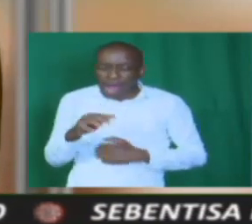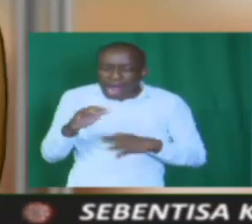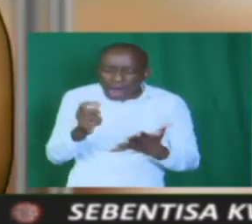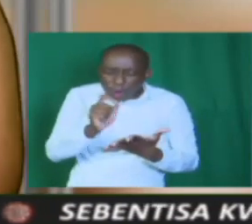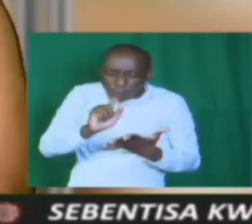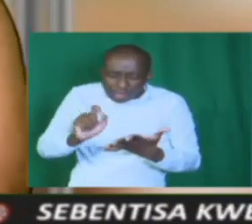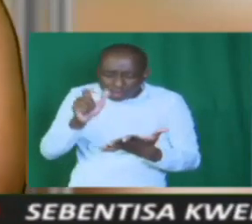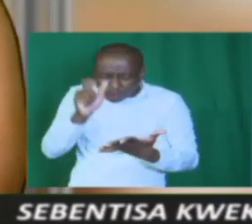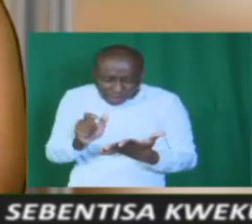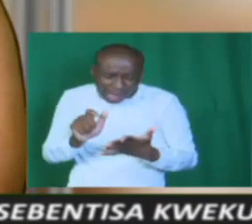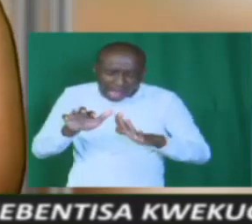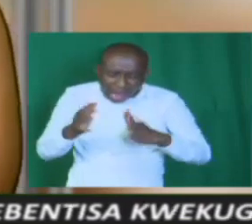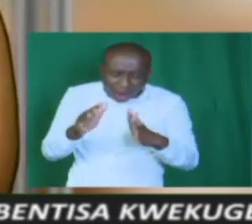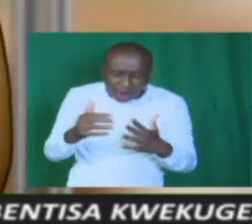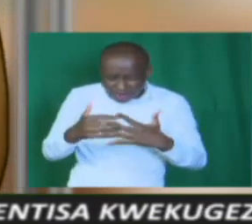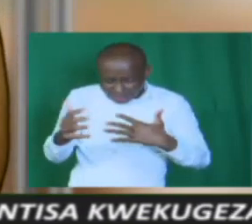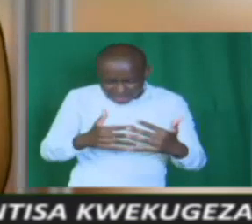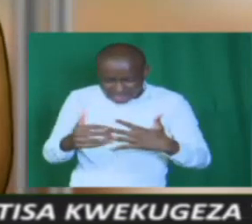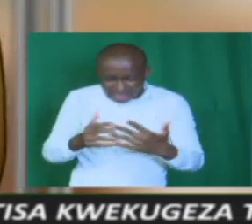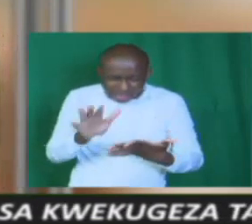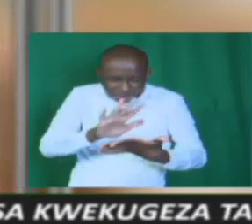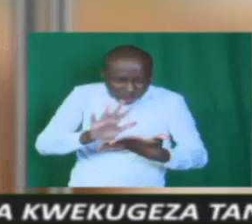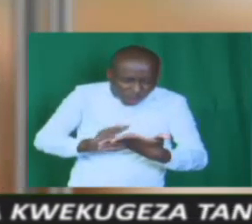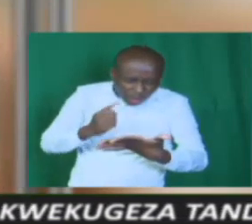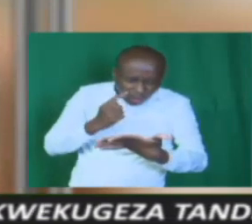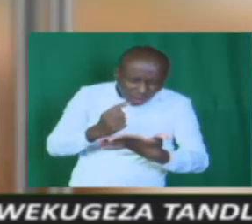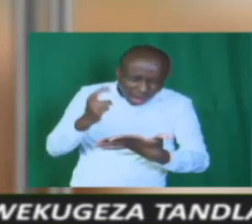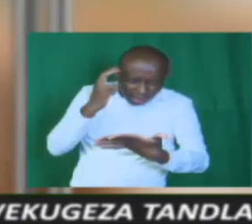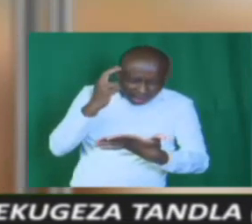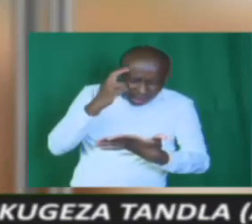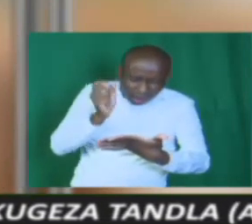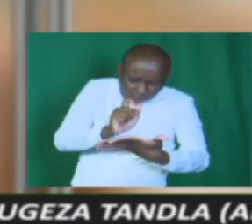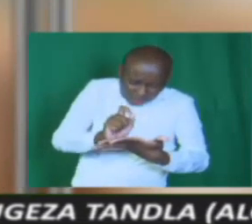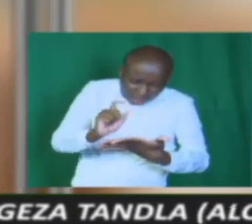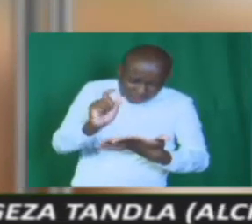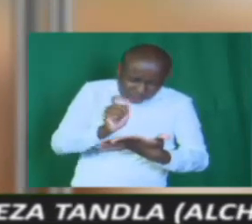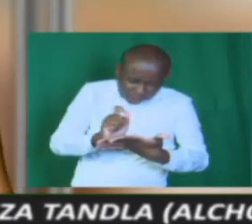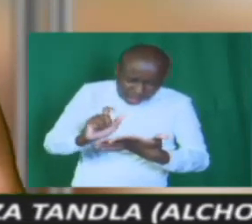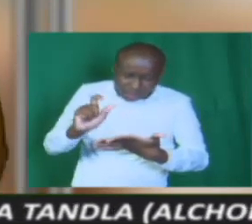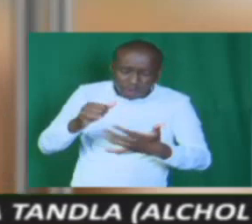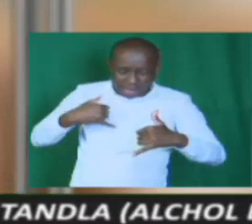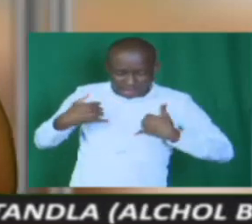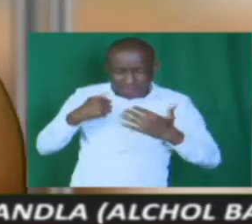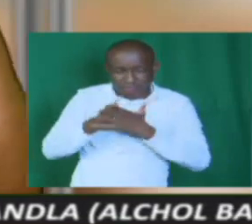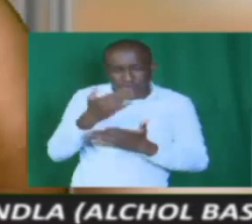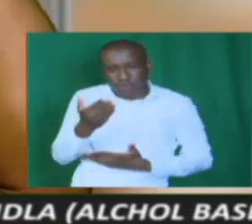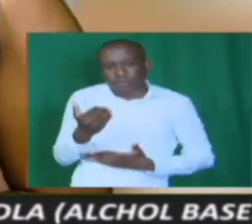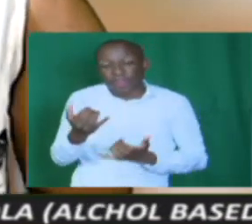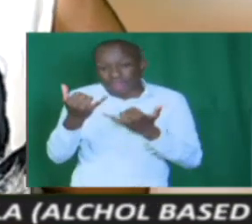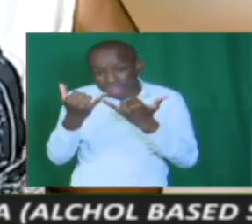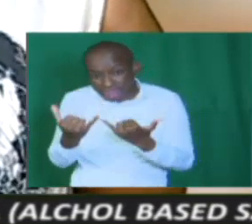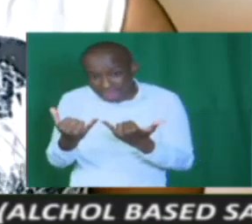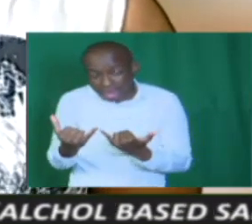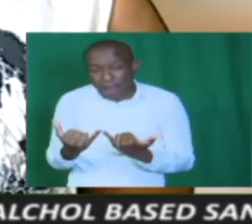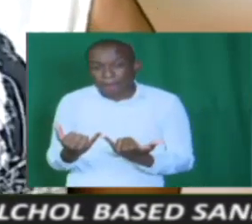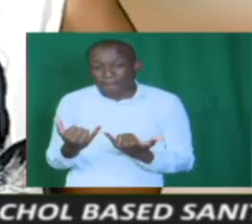used so that the story is understandable and is enjoyable for you. So now, after